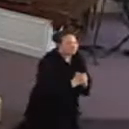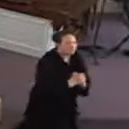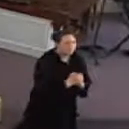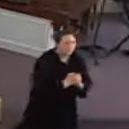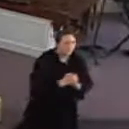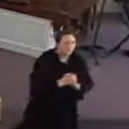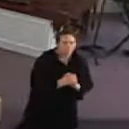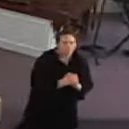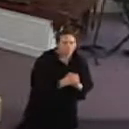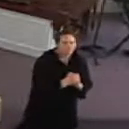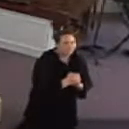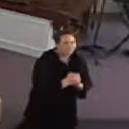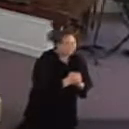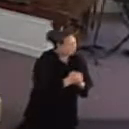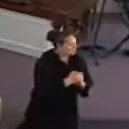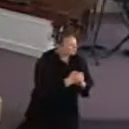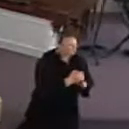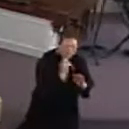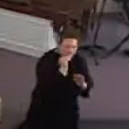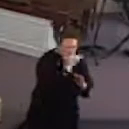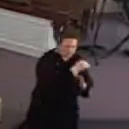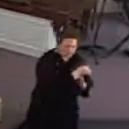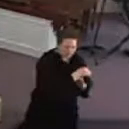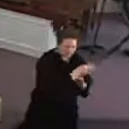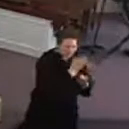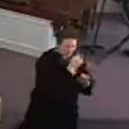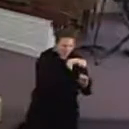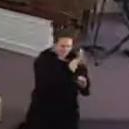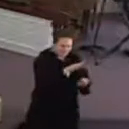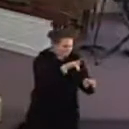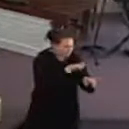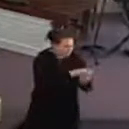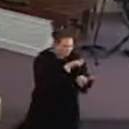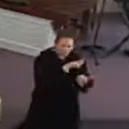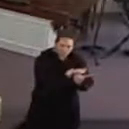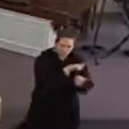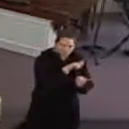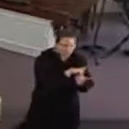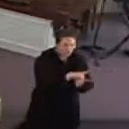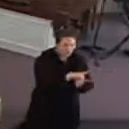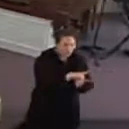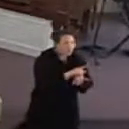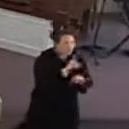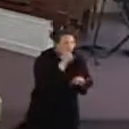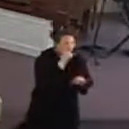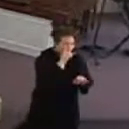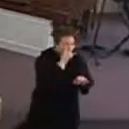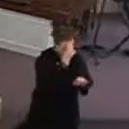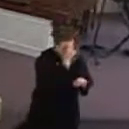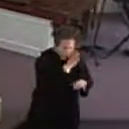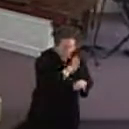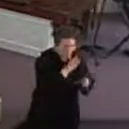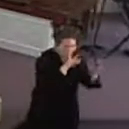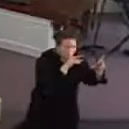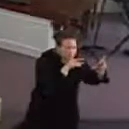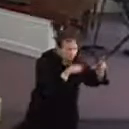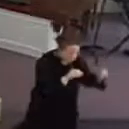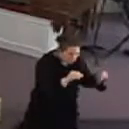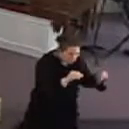Be not deceived. God is not mocked. For whatsoever a man soweth, that shall he also